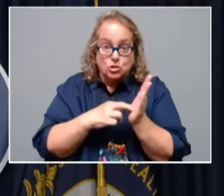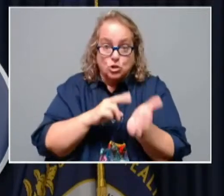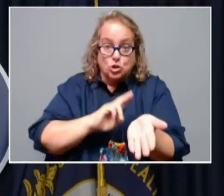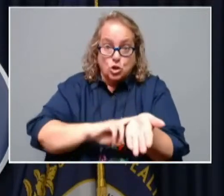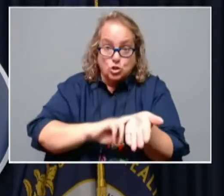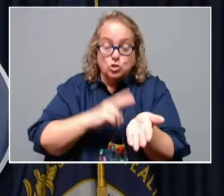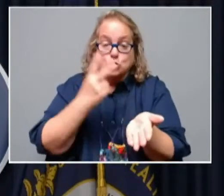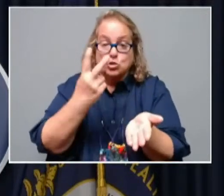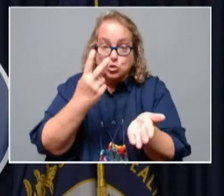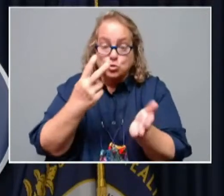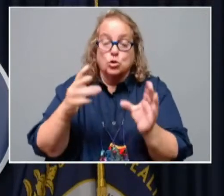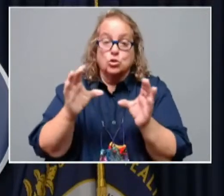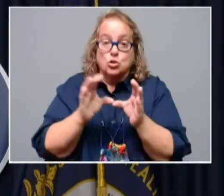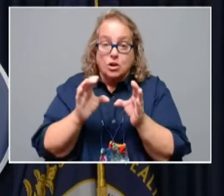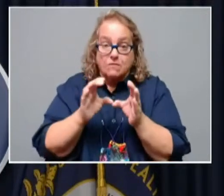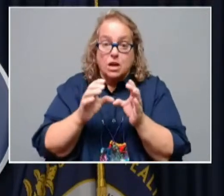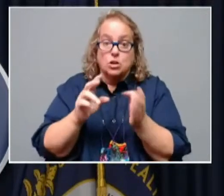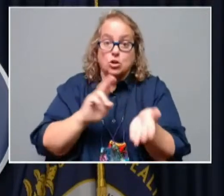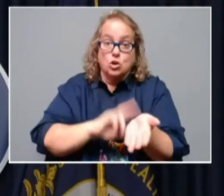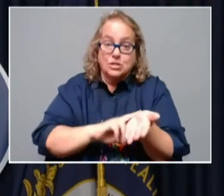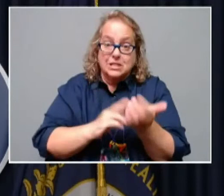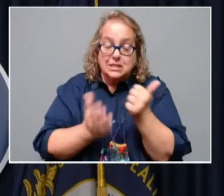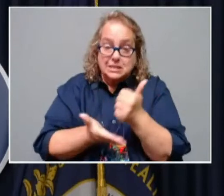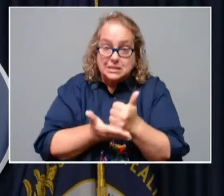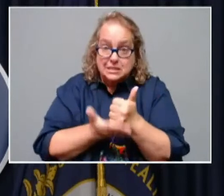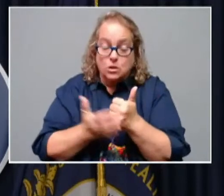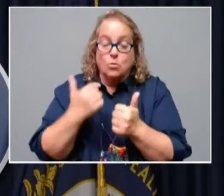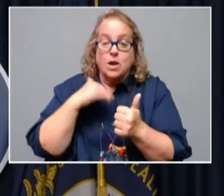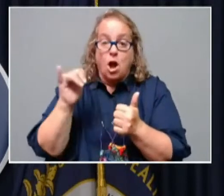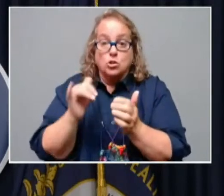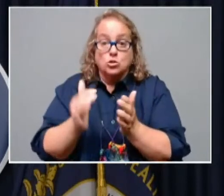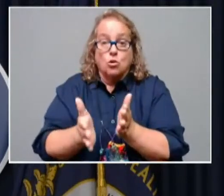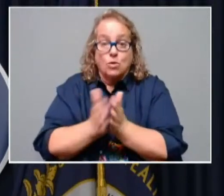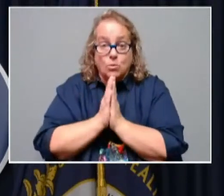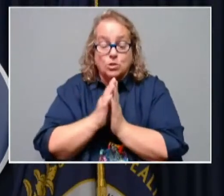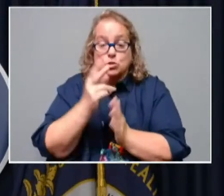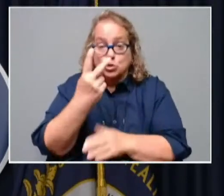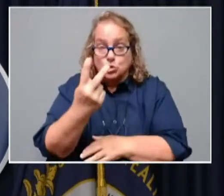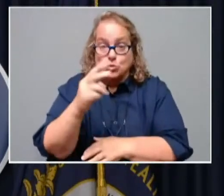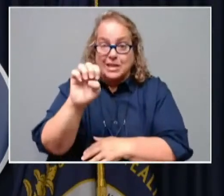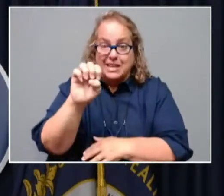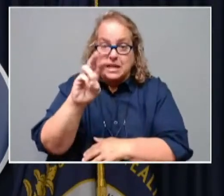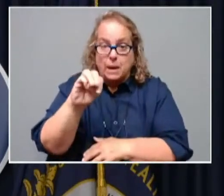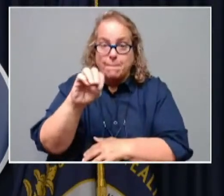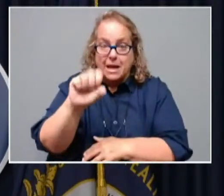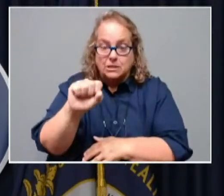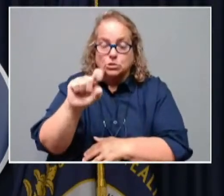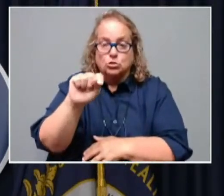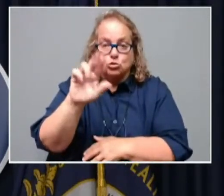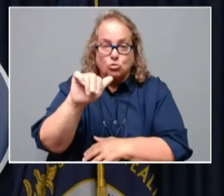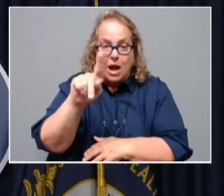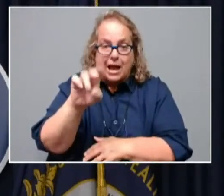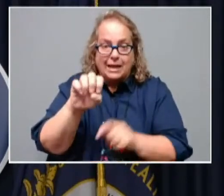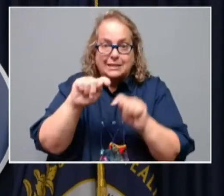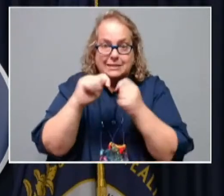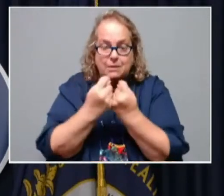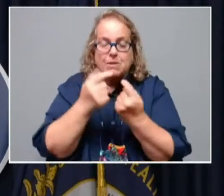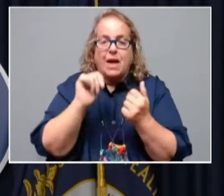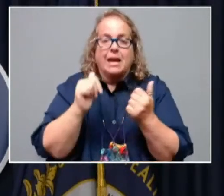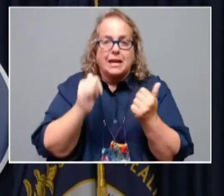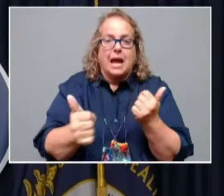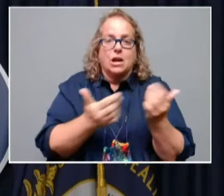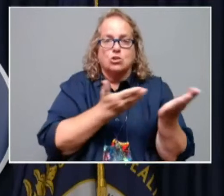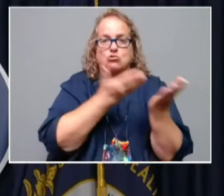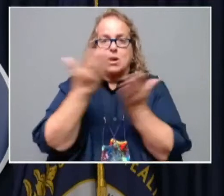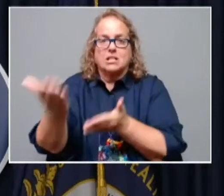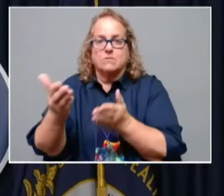nursing assistants. We've also requested 2 EMS strike teams that would be able to transfer patients from a hospital